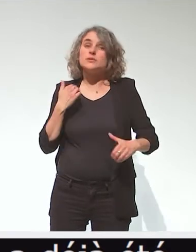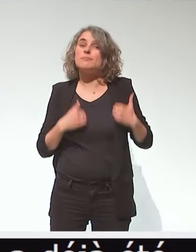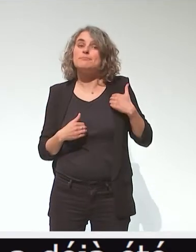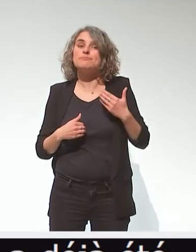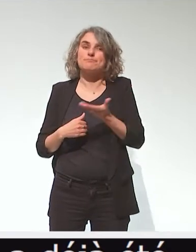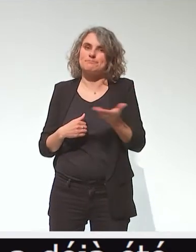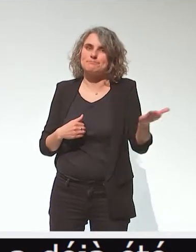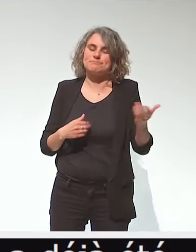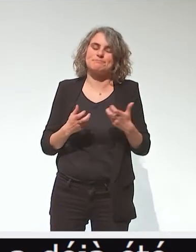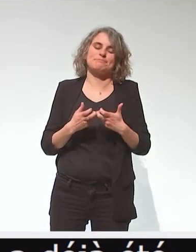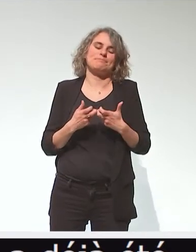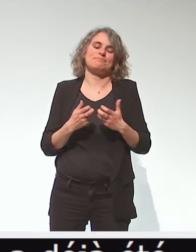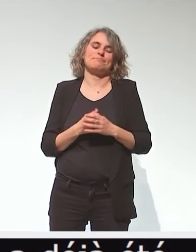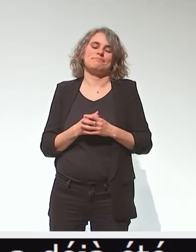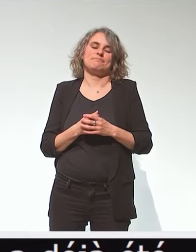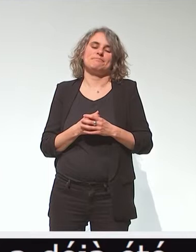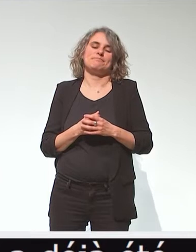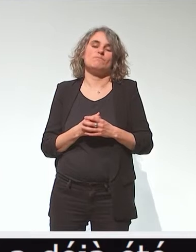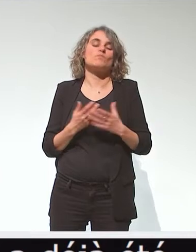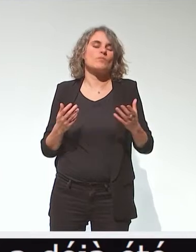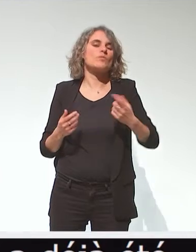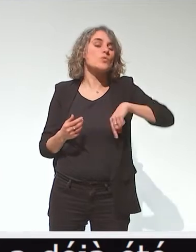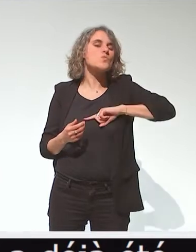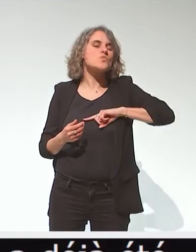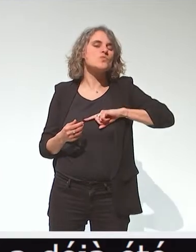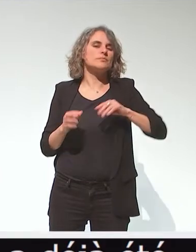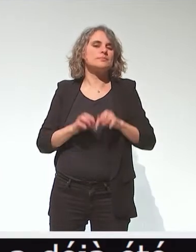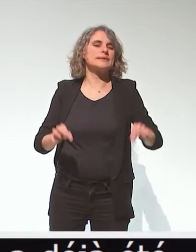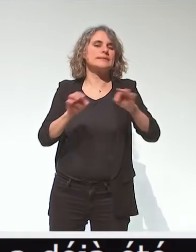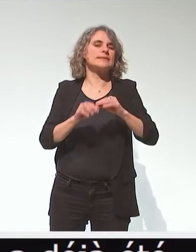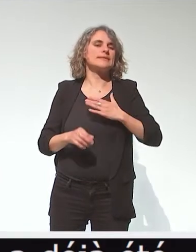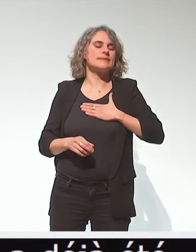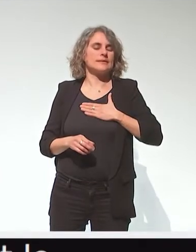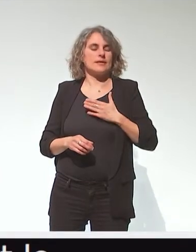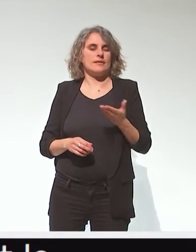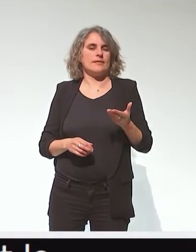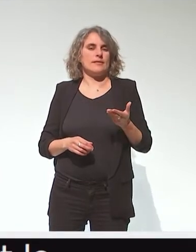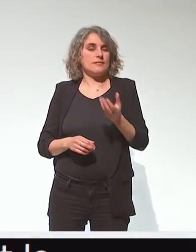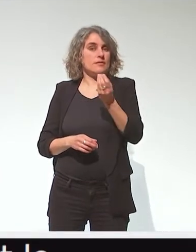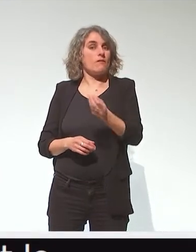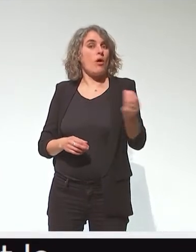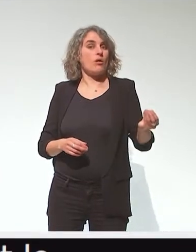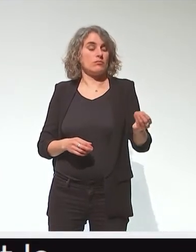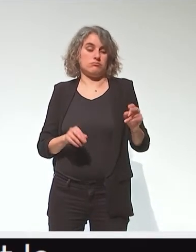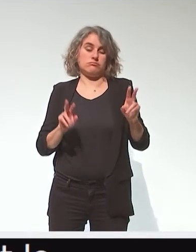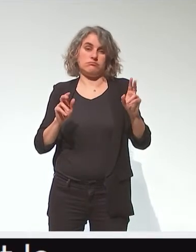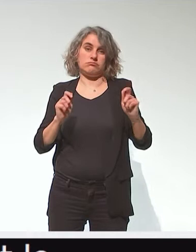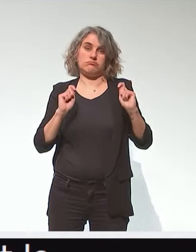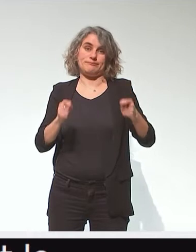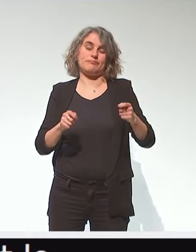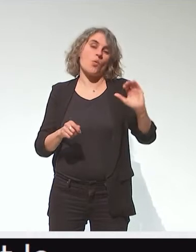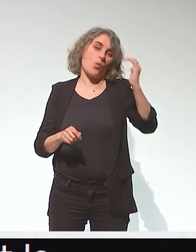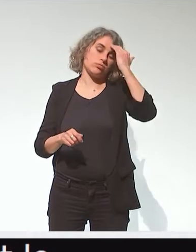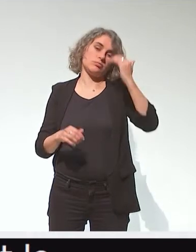services. In our country, children can be recognized with disability, with heavy autism, but